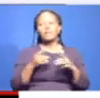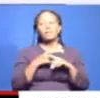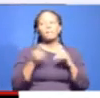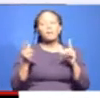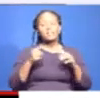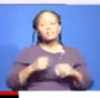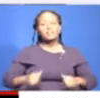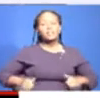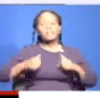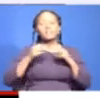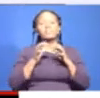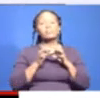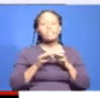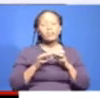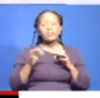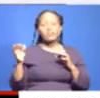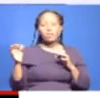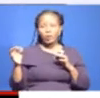longest,